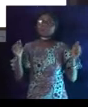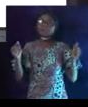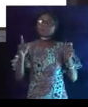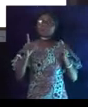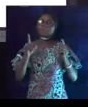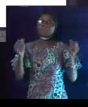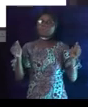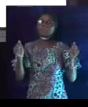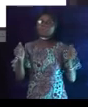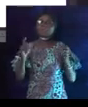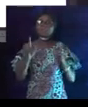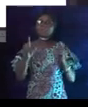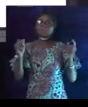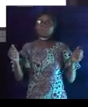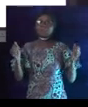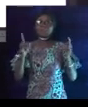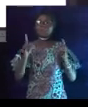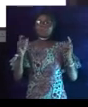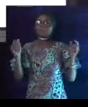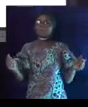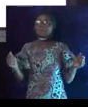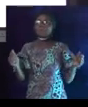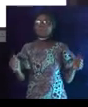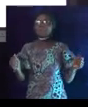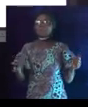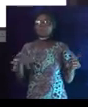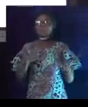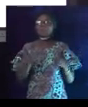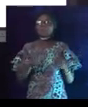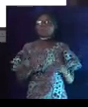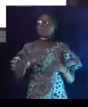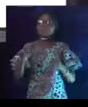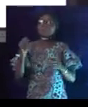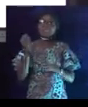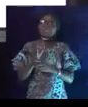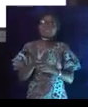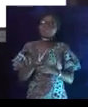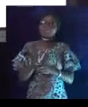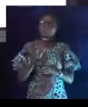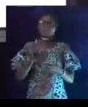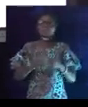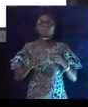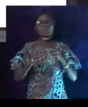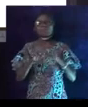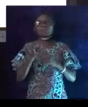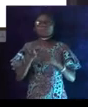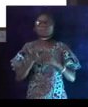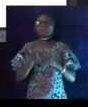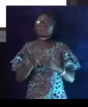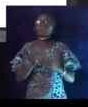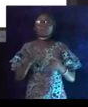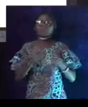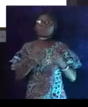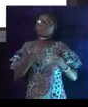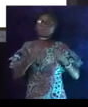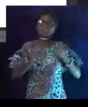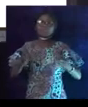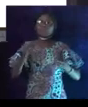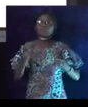to use for which. So the tone for the song goes like